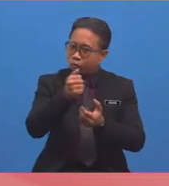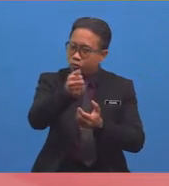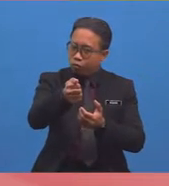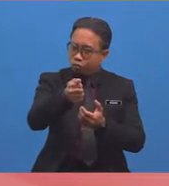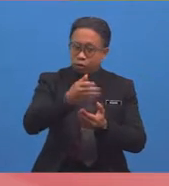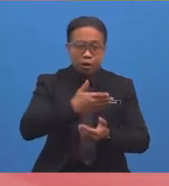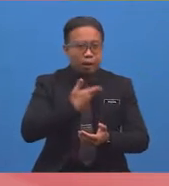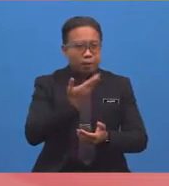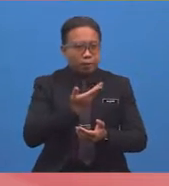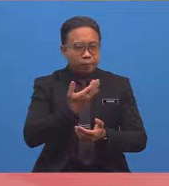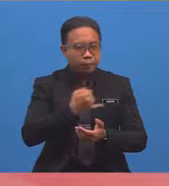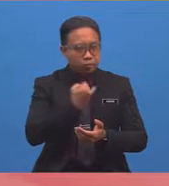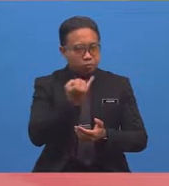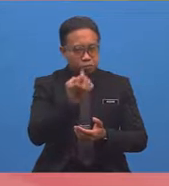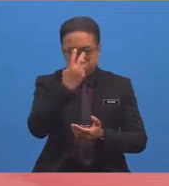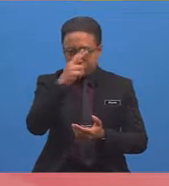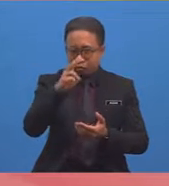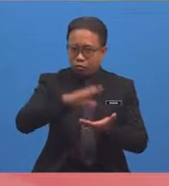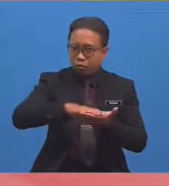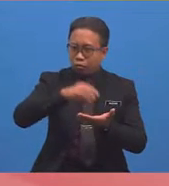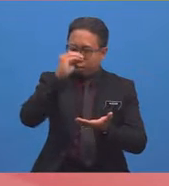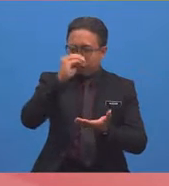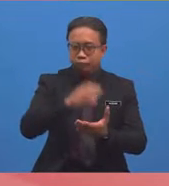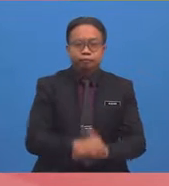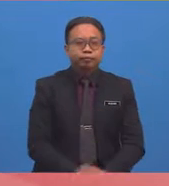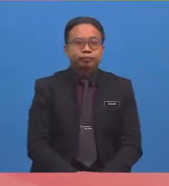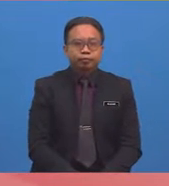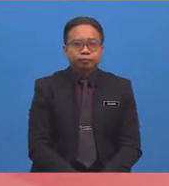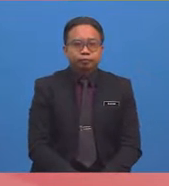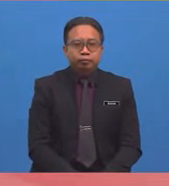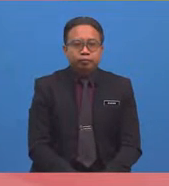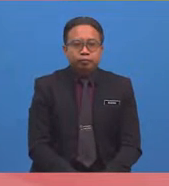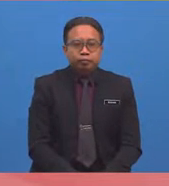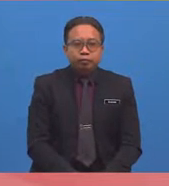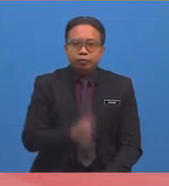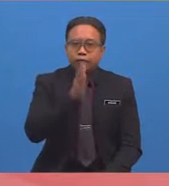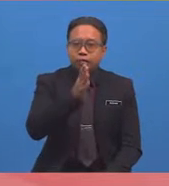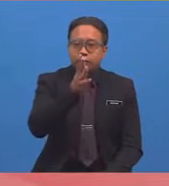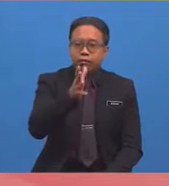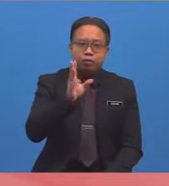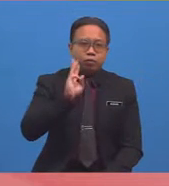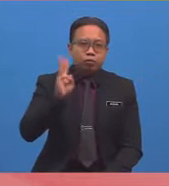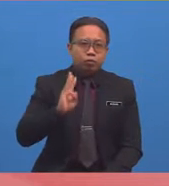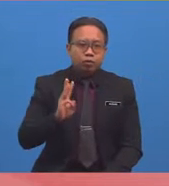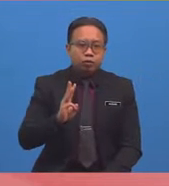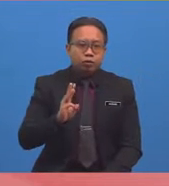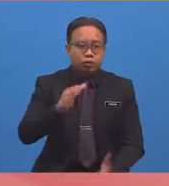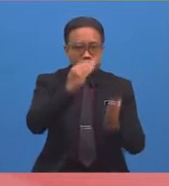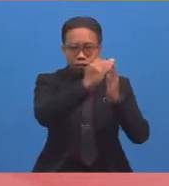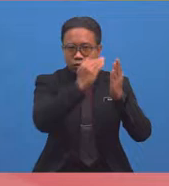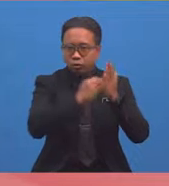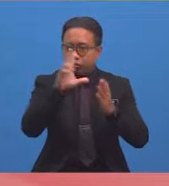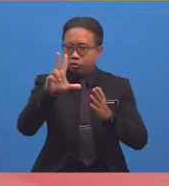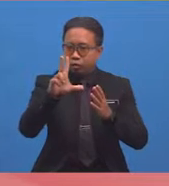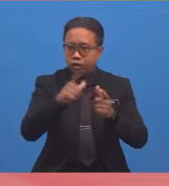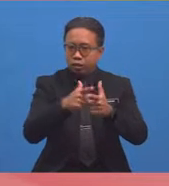at home is also excited. Well, for today's challenge, this awesome Gram Whiz would have to act out three different